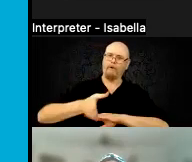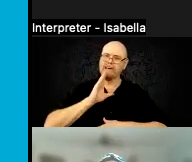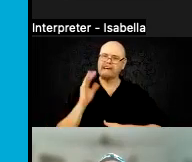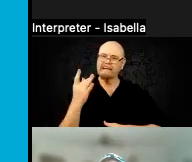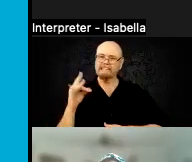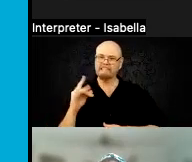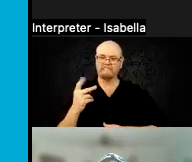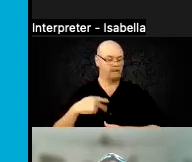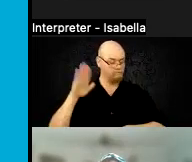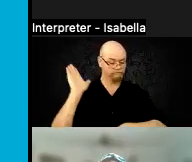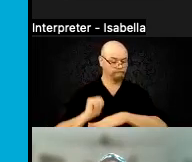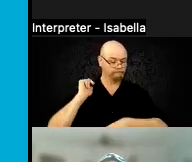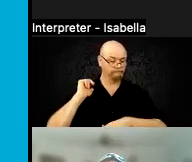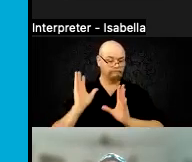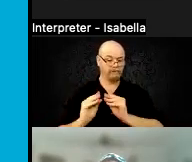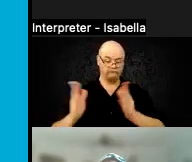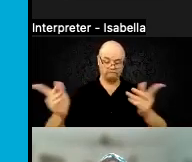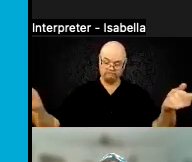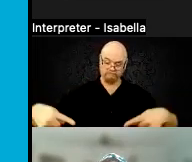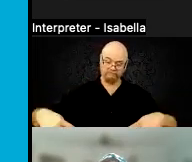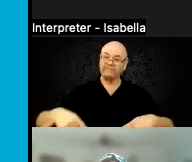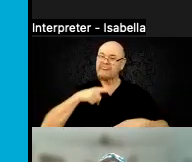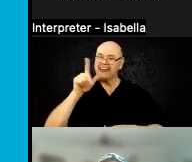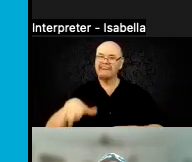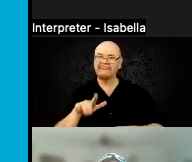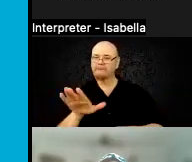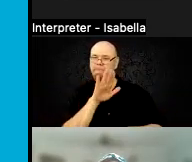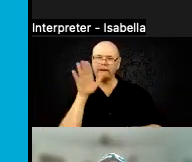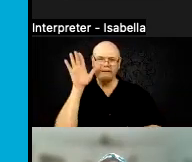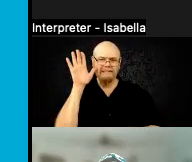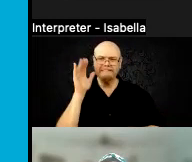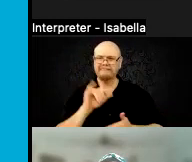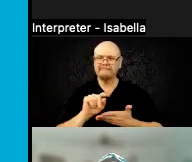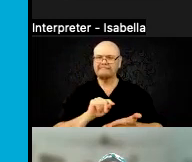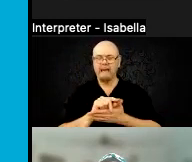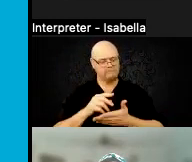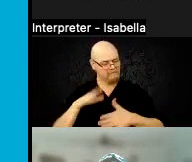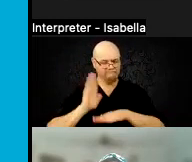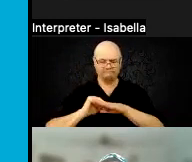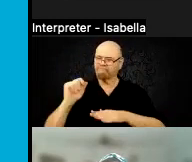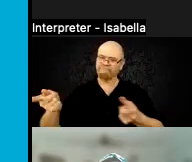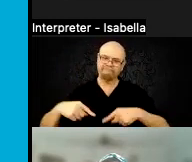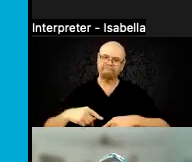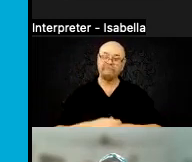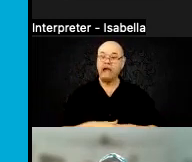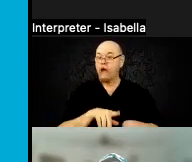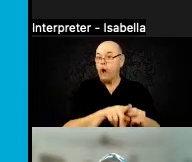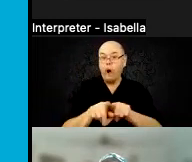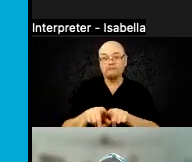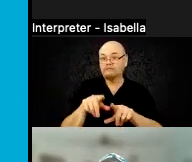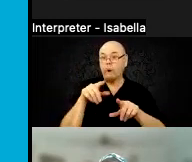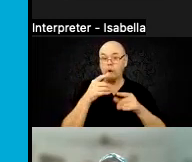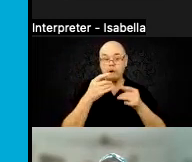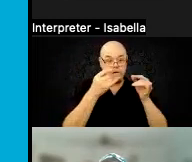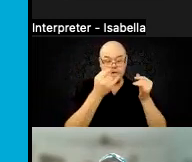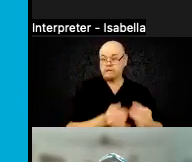IEP meeting at any time, right? You don't need a parent to do that for you at that point. You can also request an independent educational evaluation,